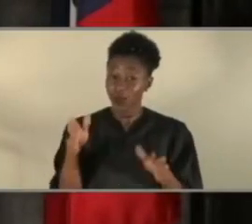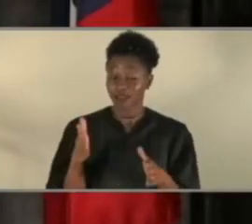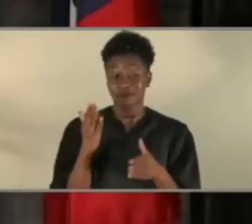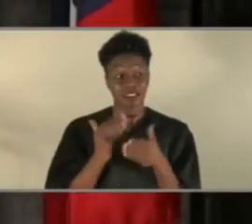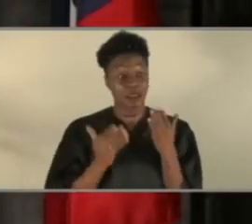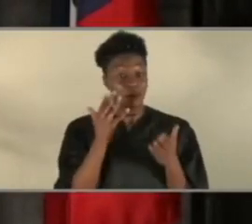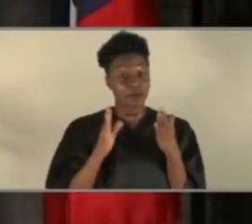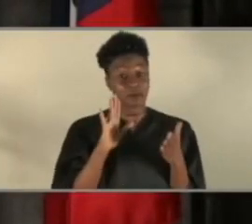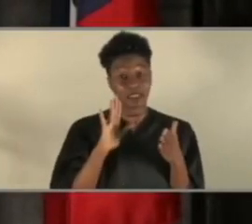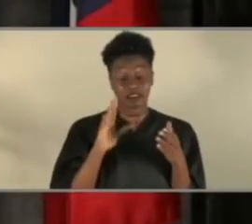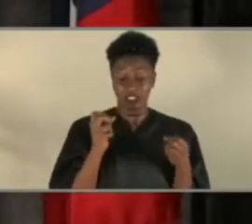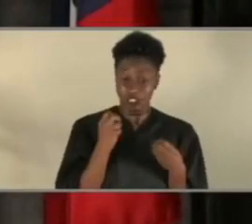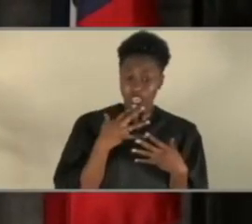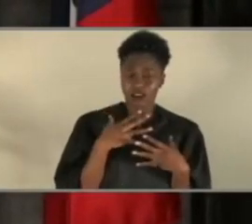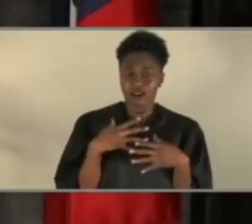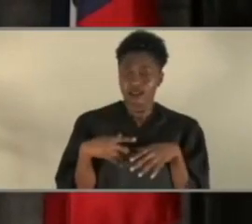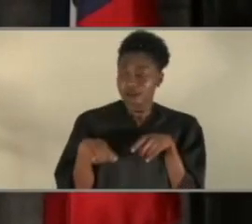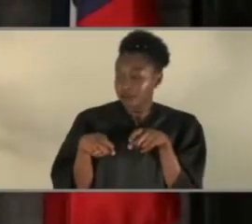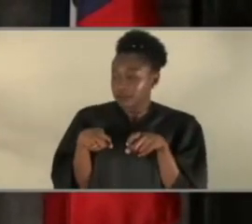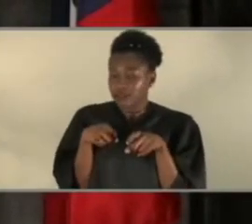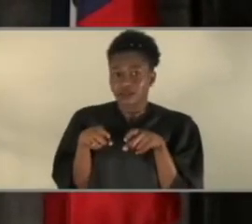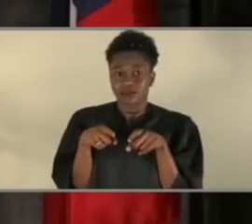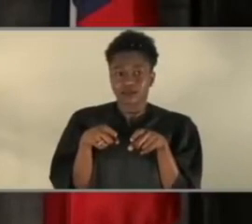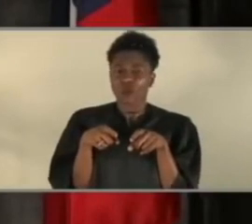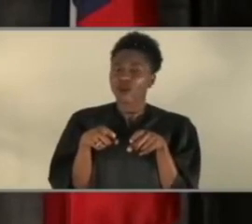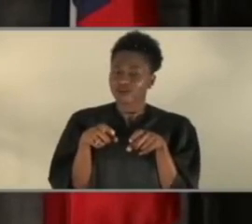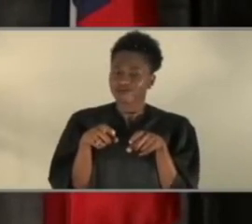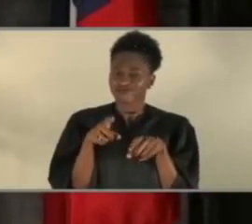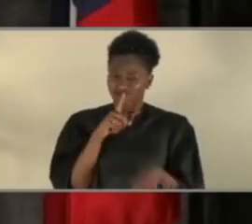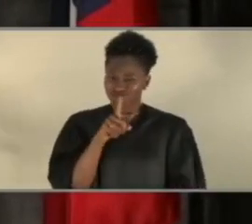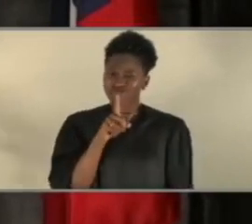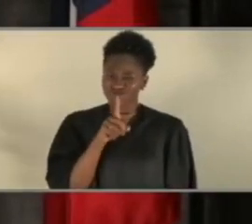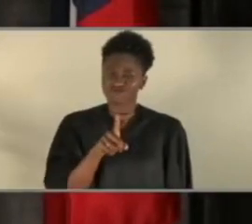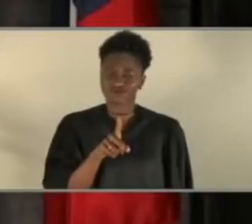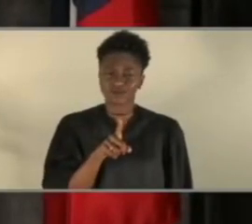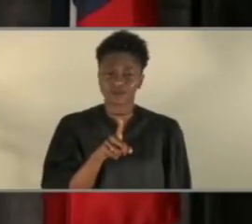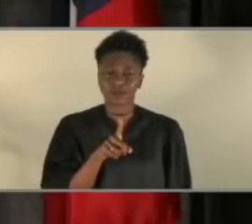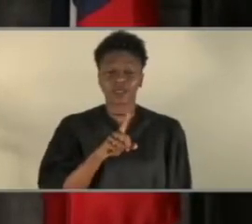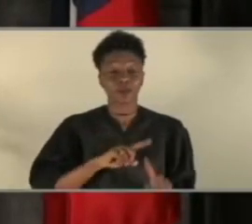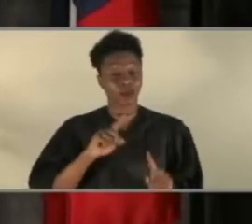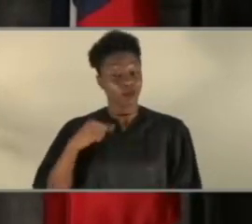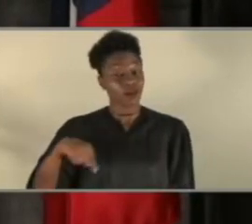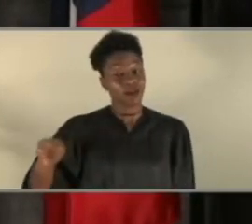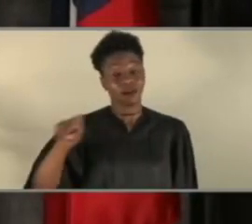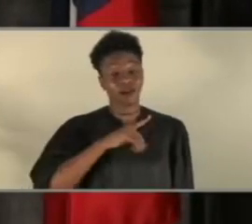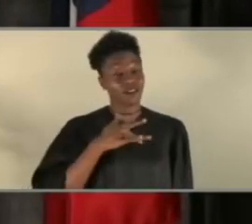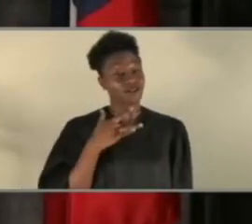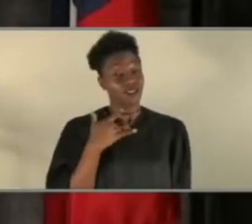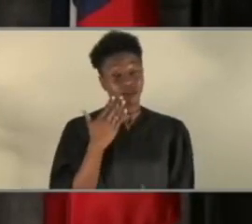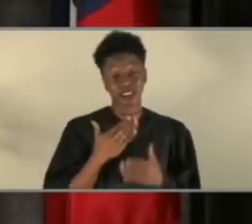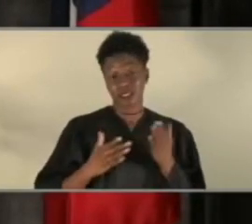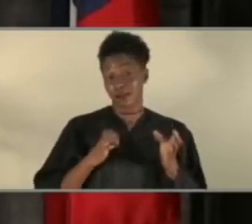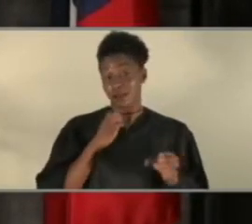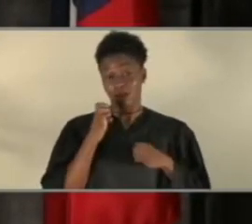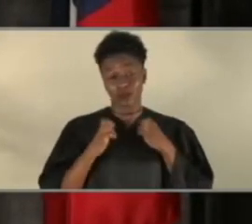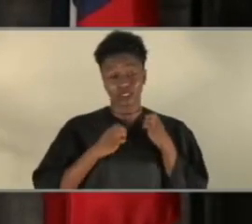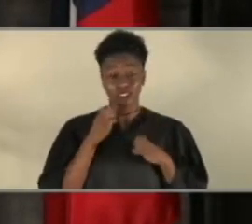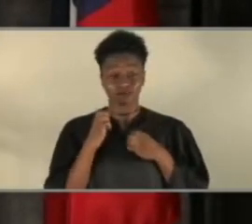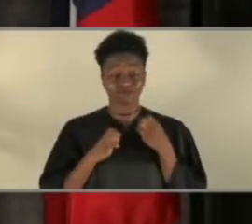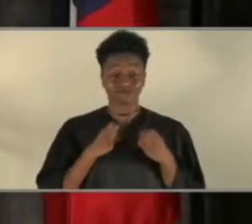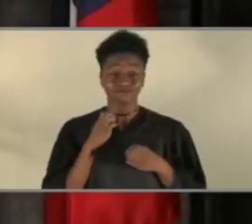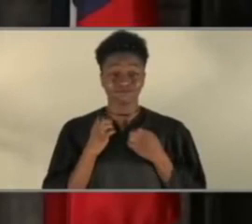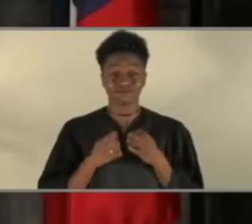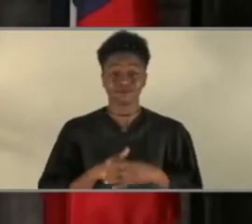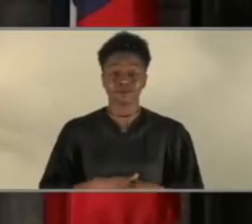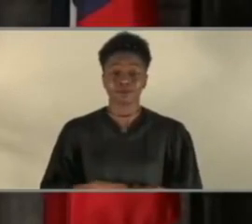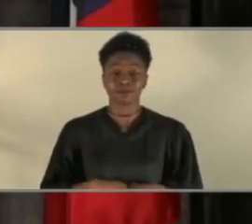scared, anxious, or self-assured, but I am sure that we all felt some kind of emotion. After